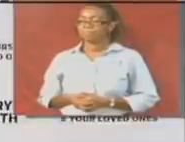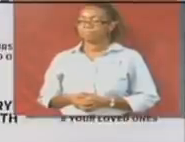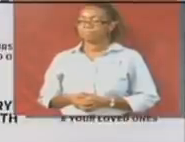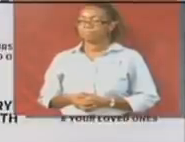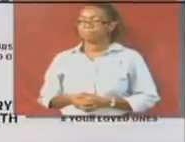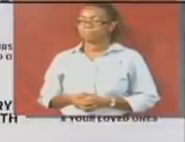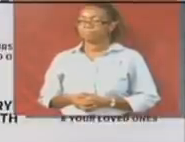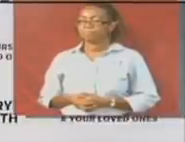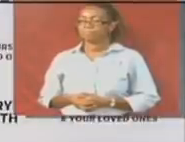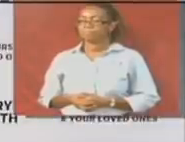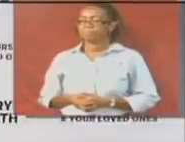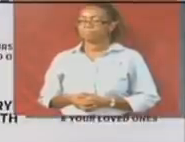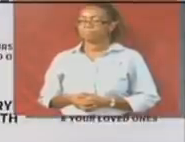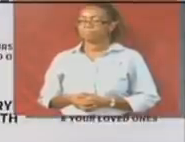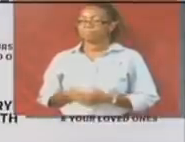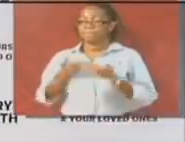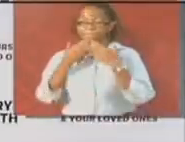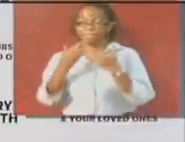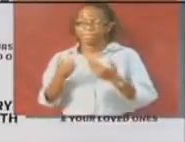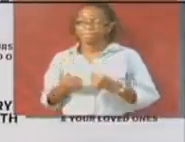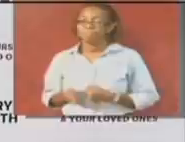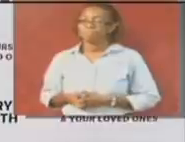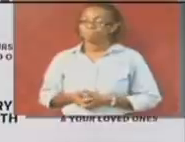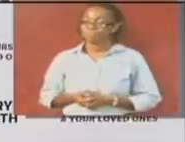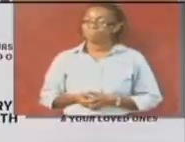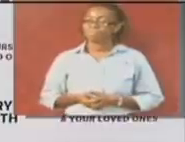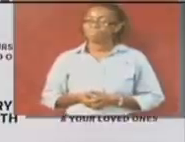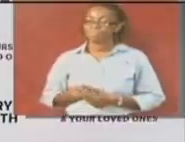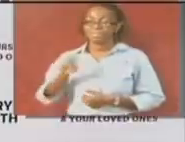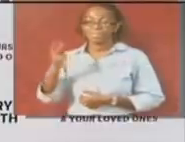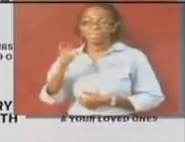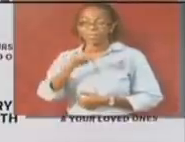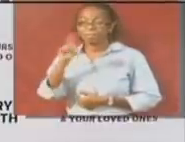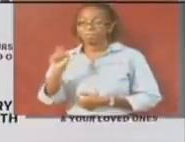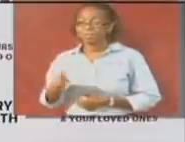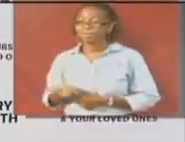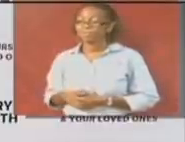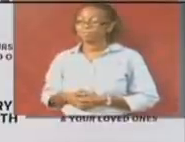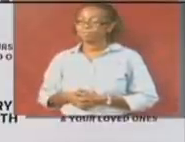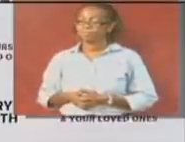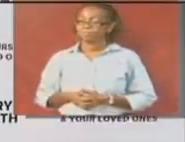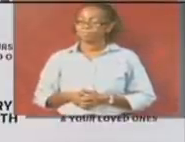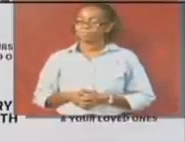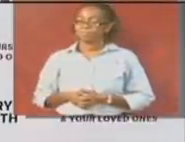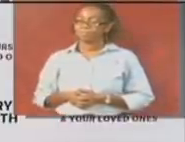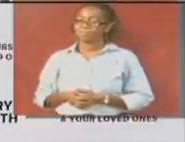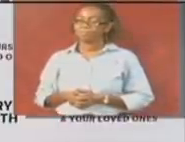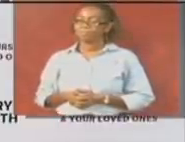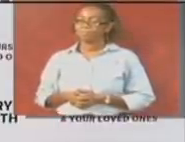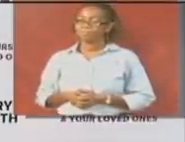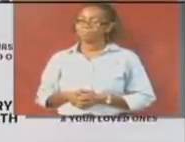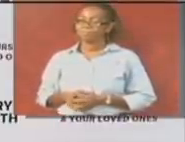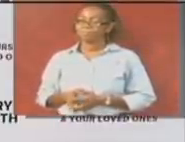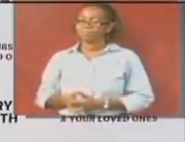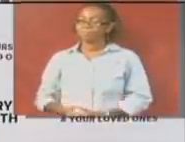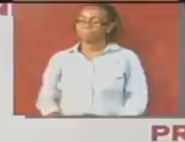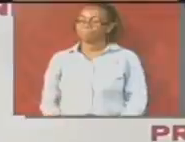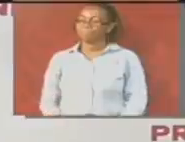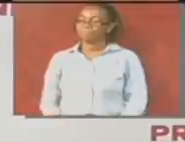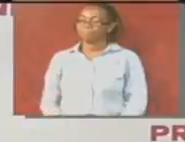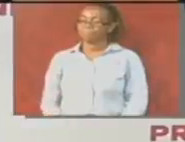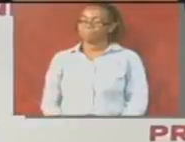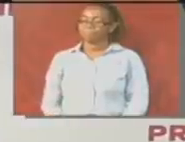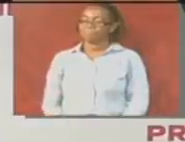Okay, thank you. And as for the second question, as you would have noted during the last release